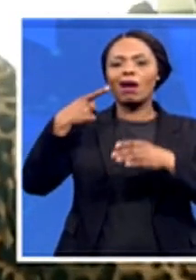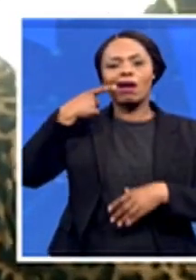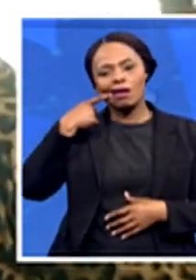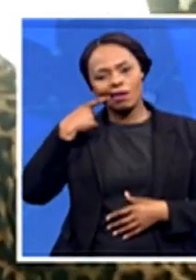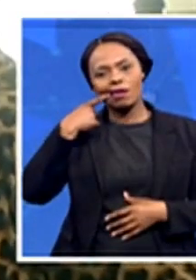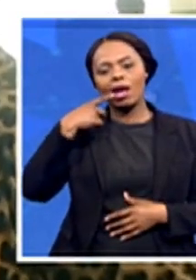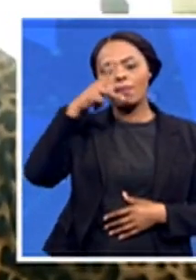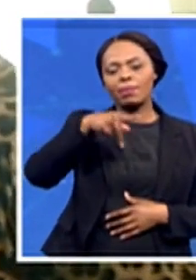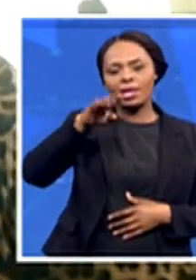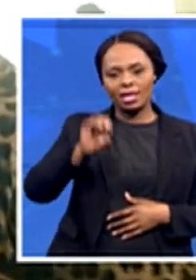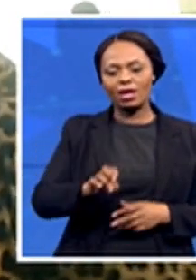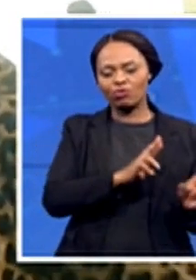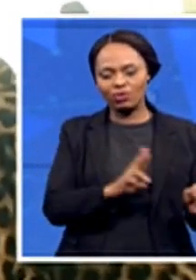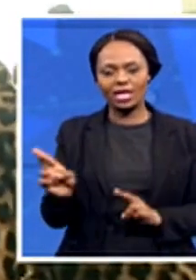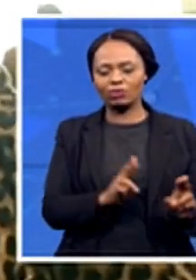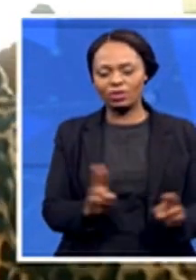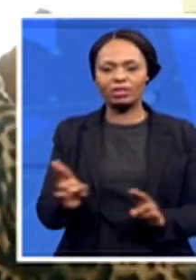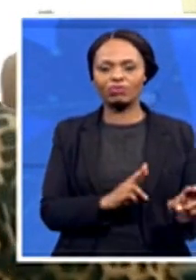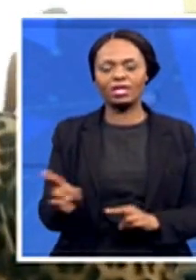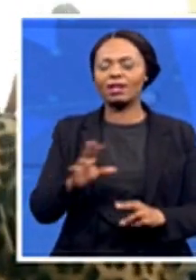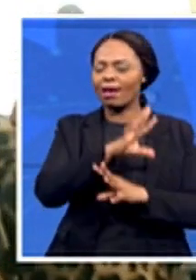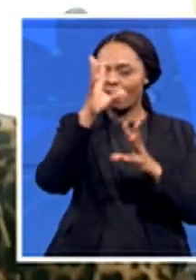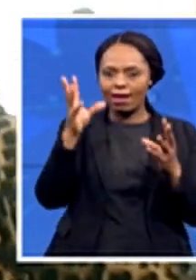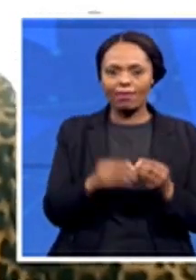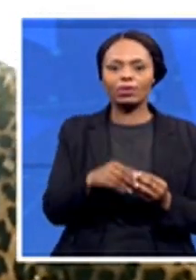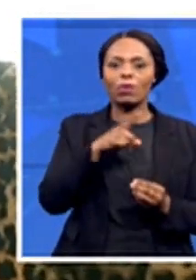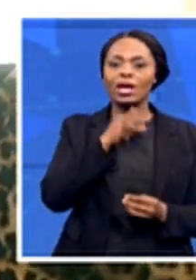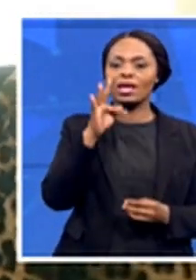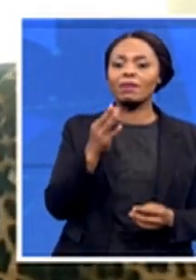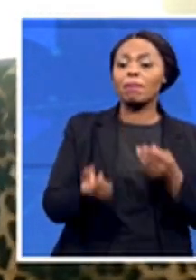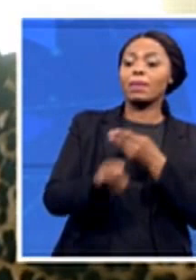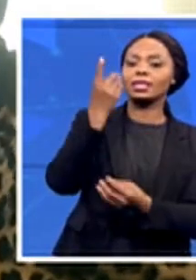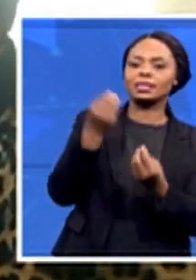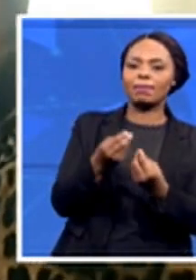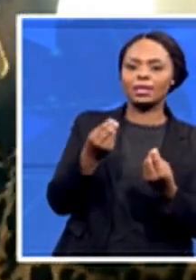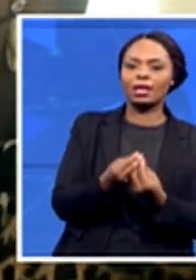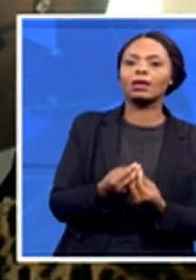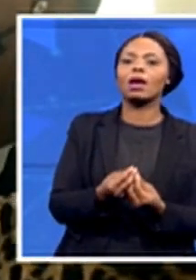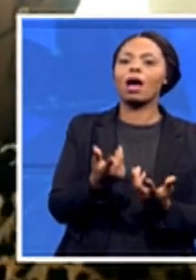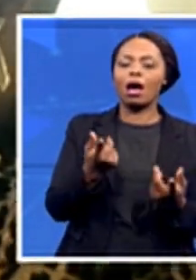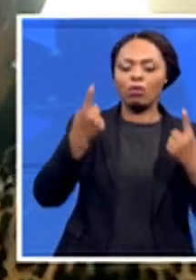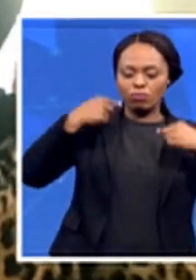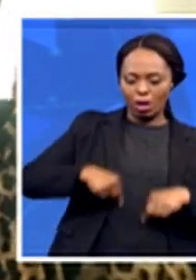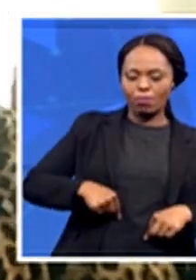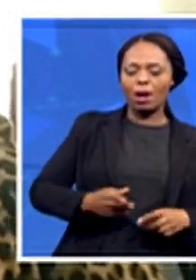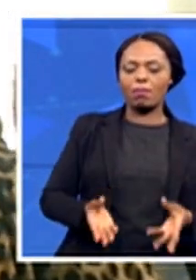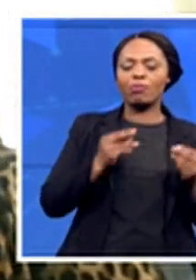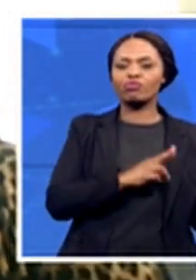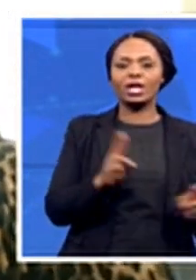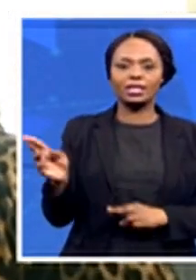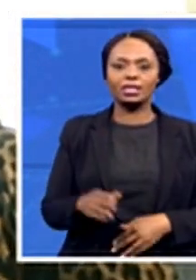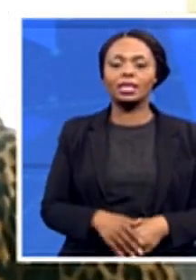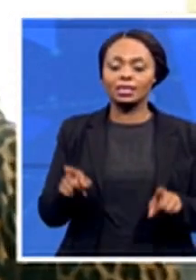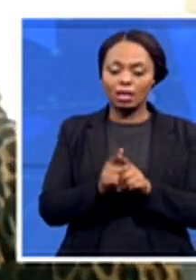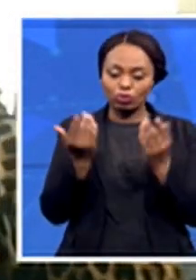hospitalize our people, we must be found ready. Actually, with the outbreak in schools, we started now to be creative again, to use